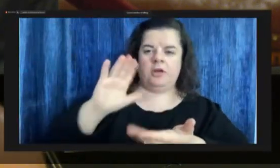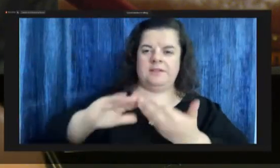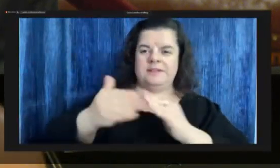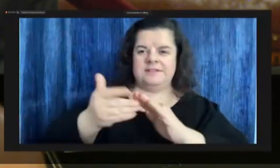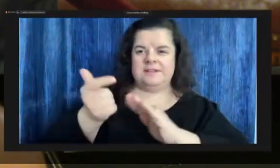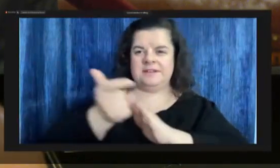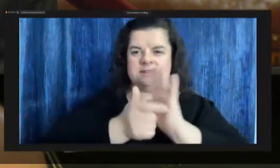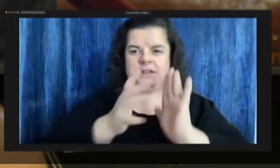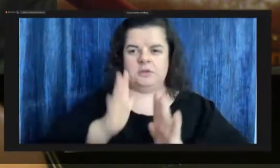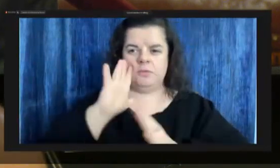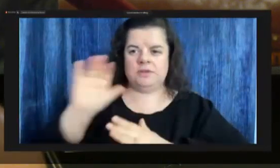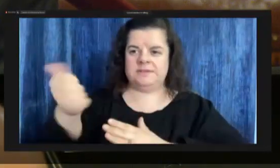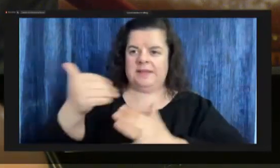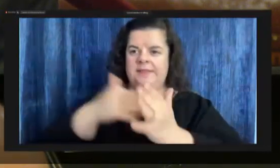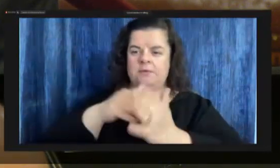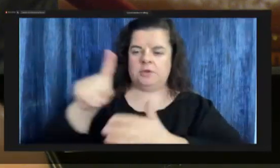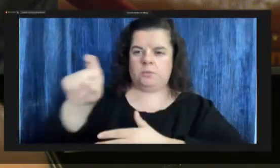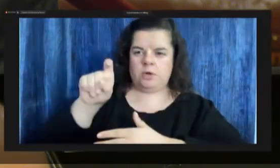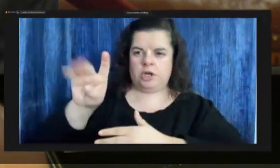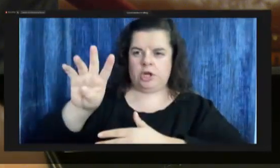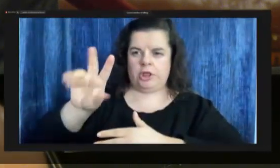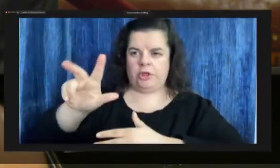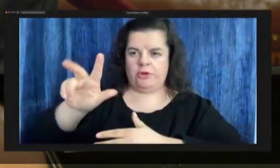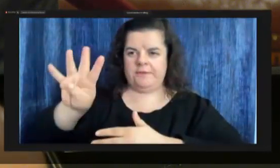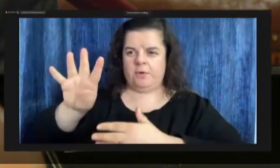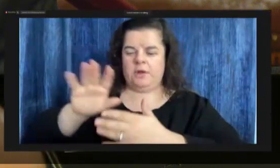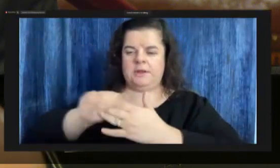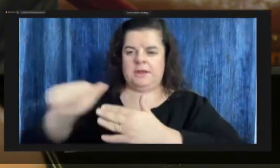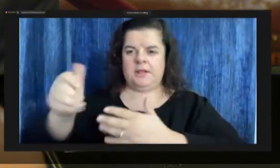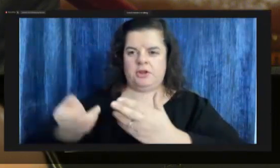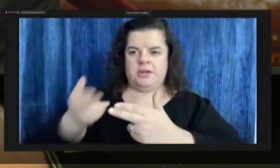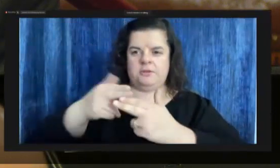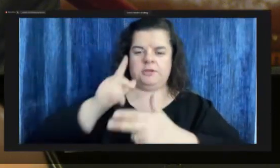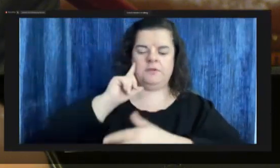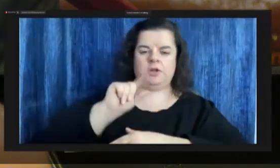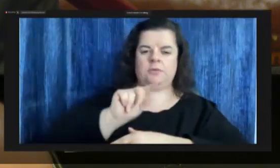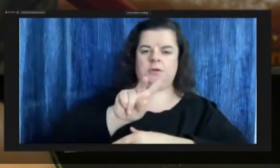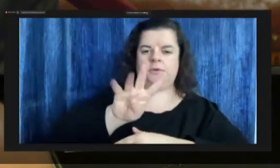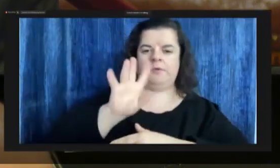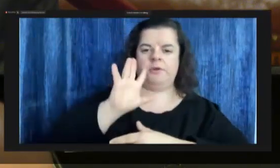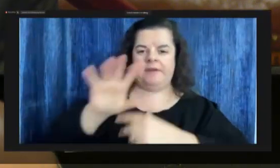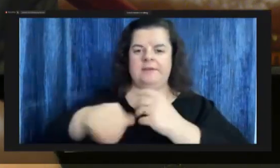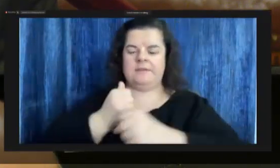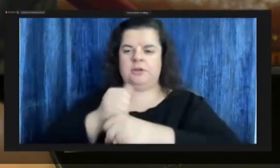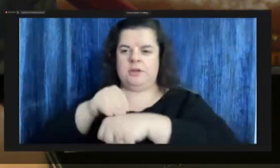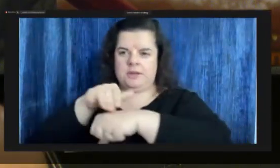a $10,134 increase in 2024. With a 5-year impact of